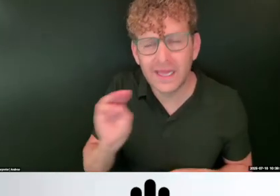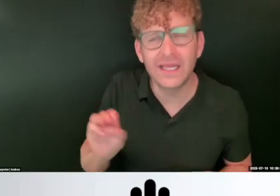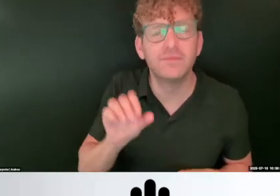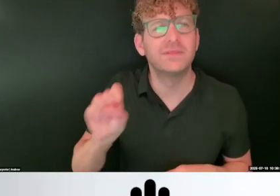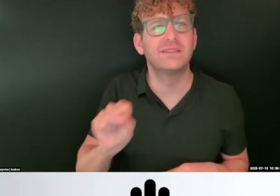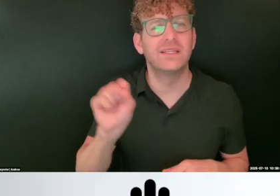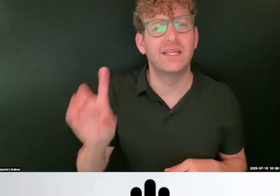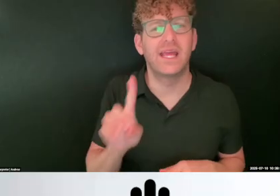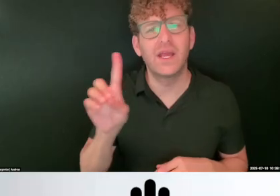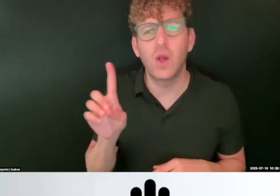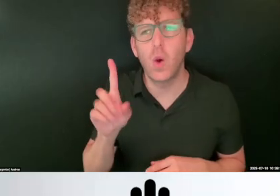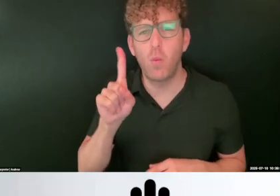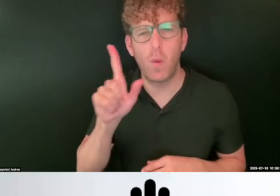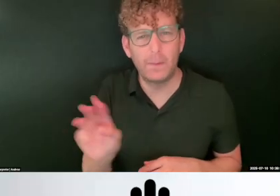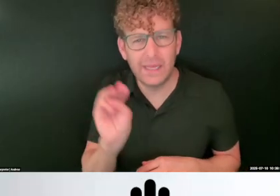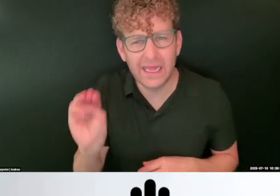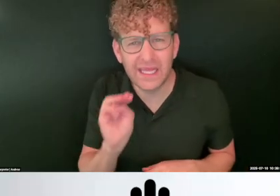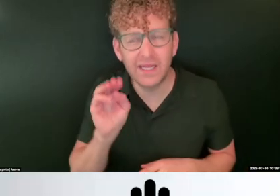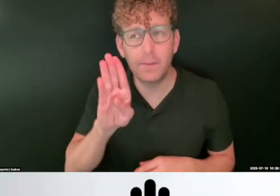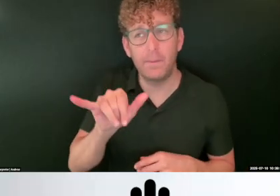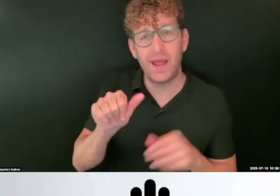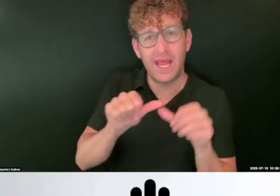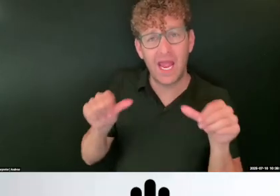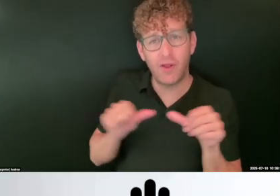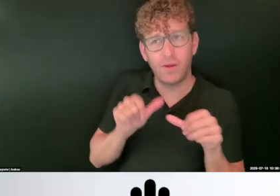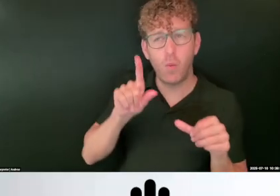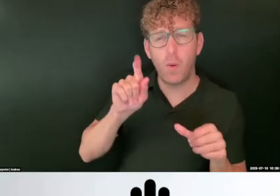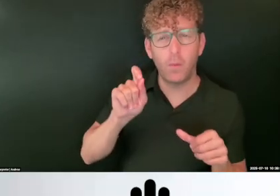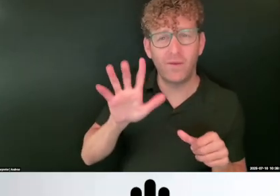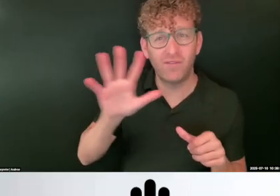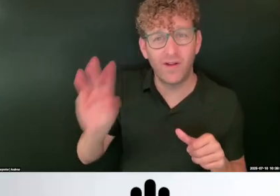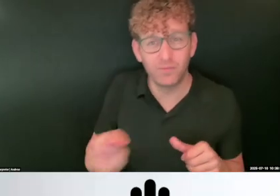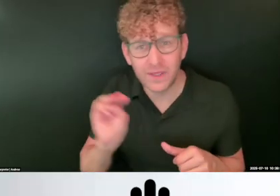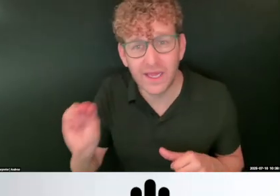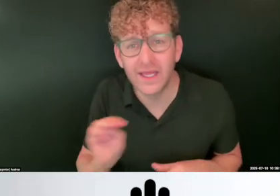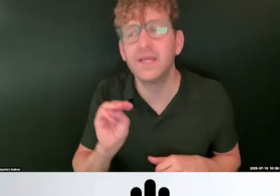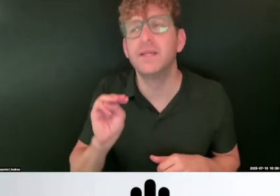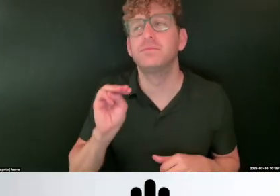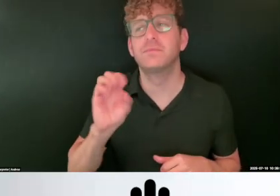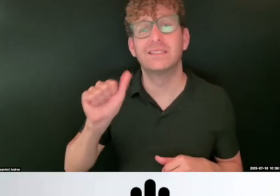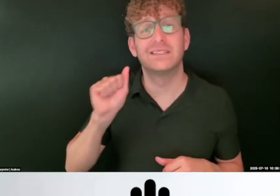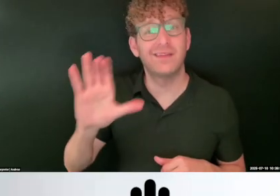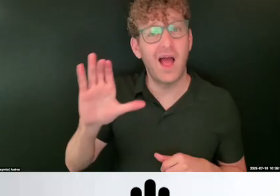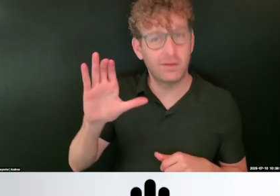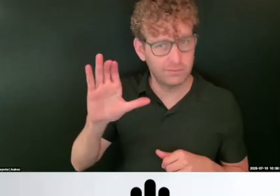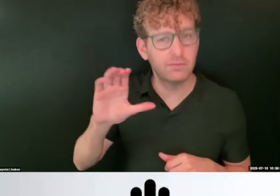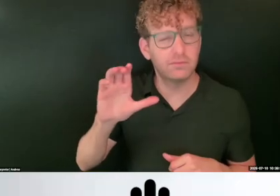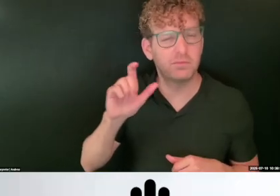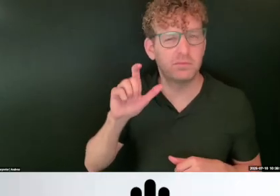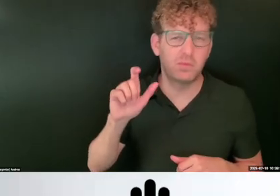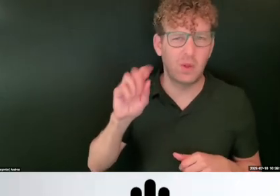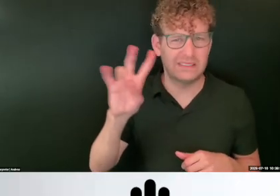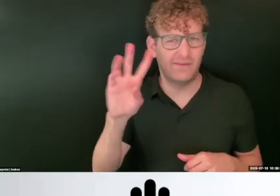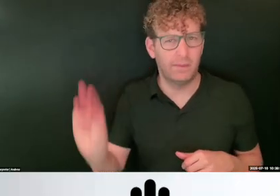Area 1.5 million, Sac Metro 0.7 million. And so just to note